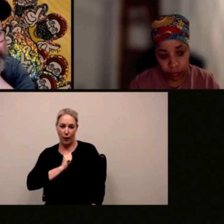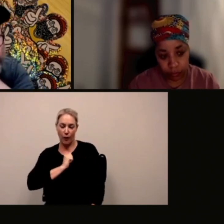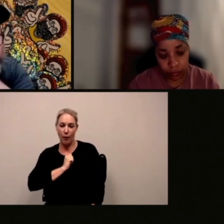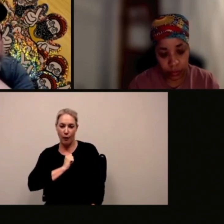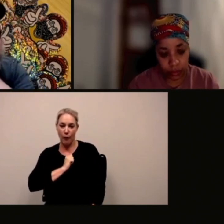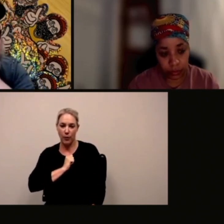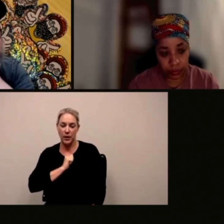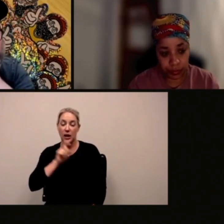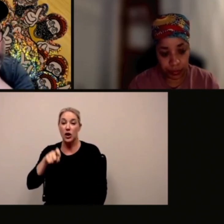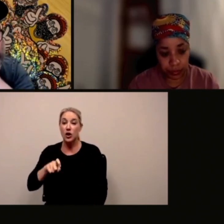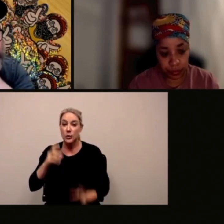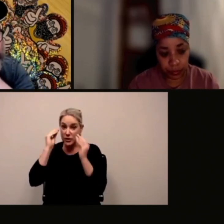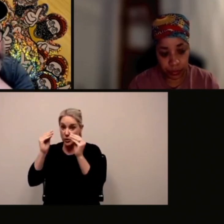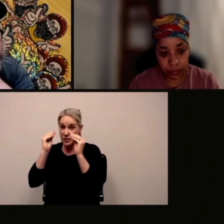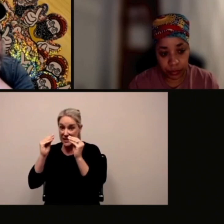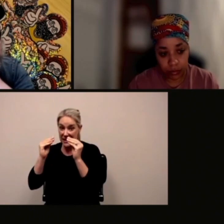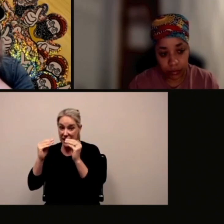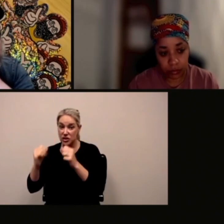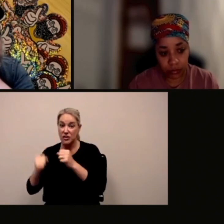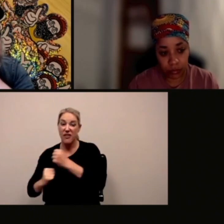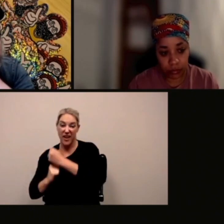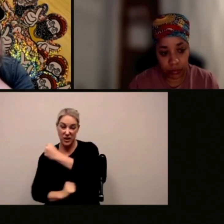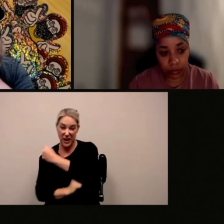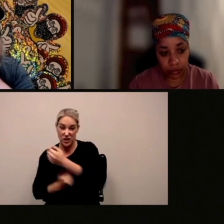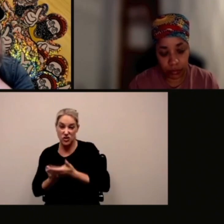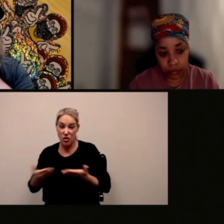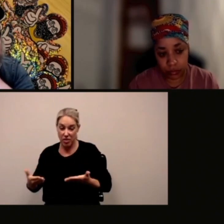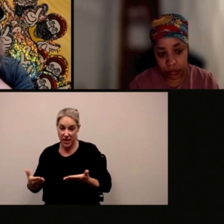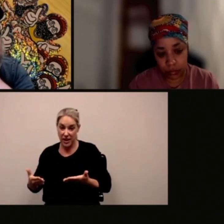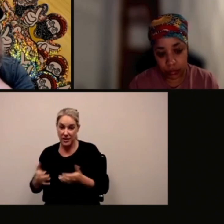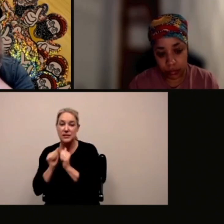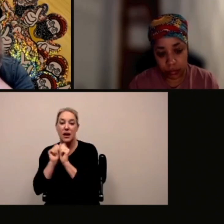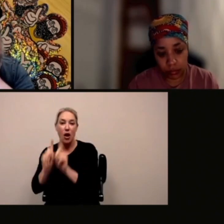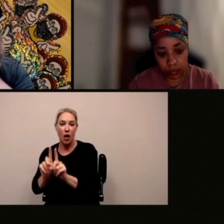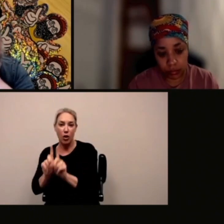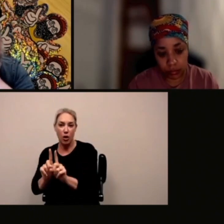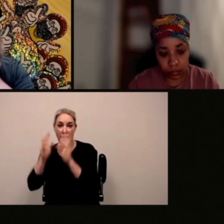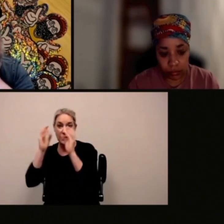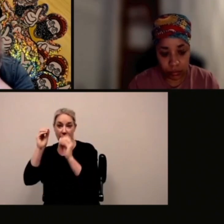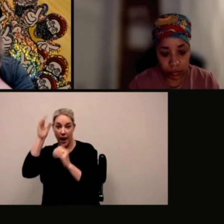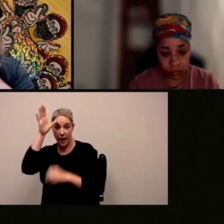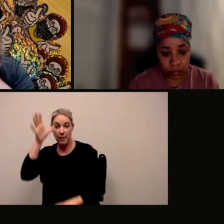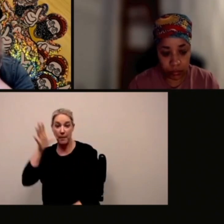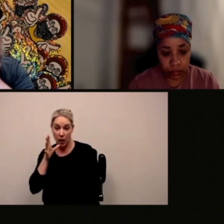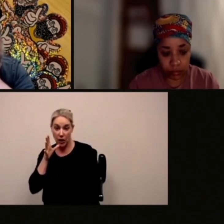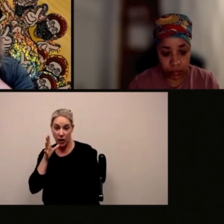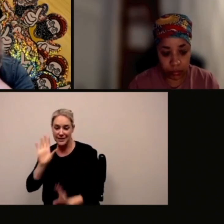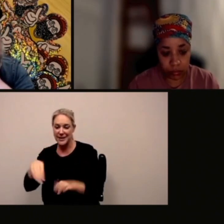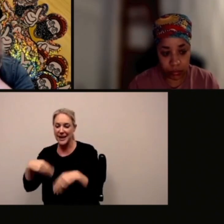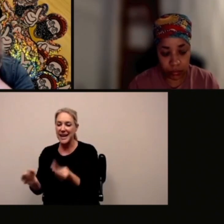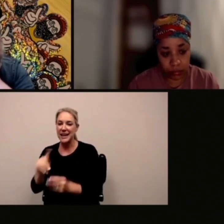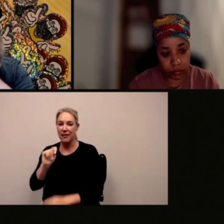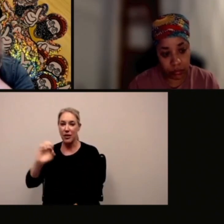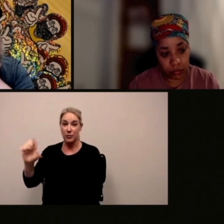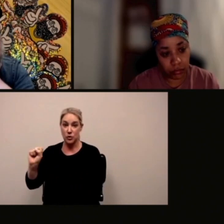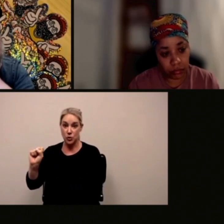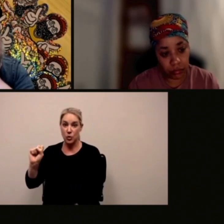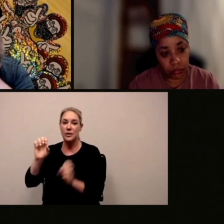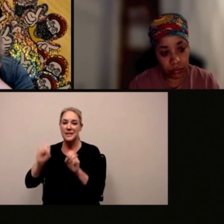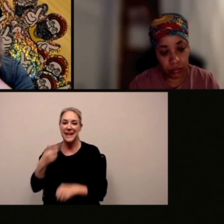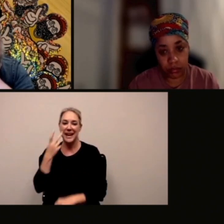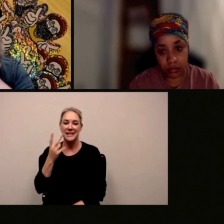must learn alongside their parents from day one, give them the tools so that they see it every